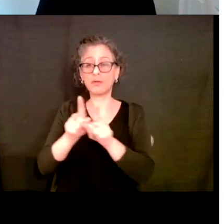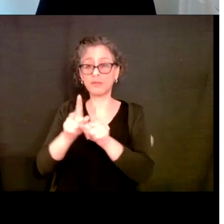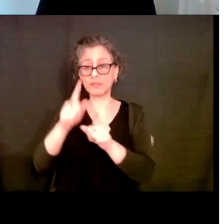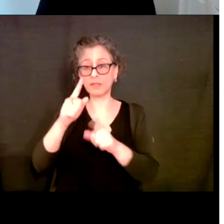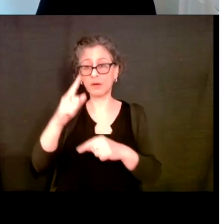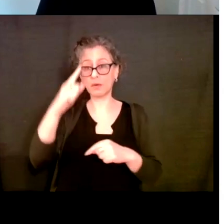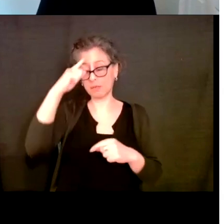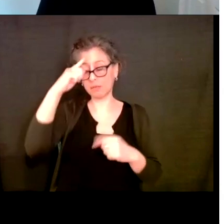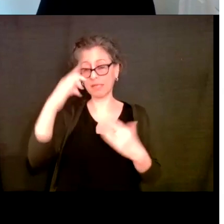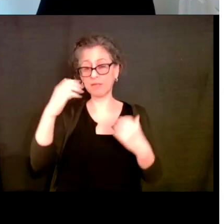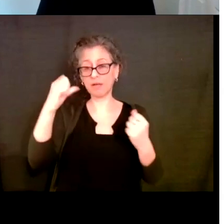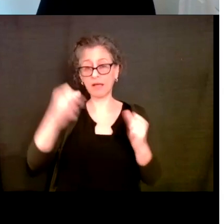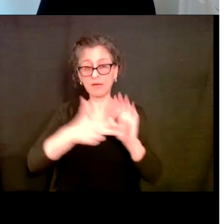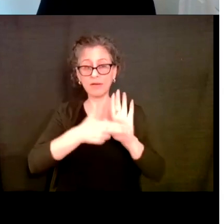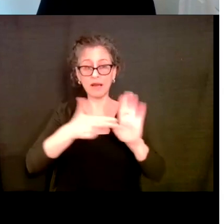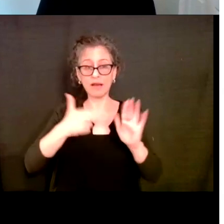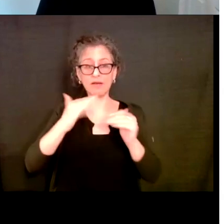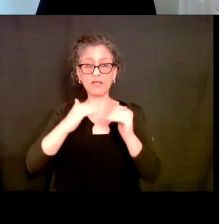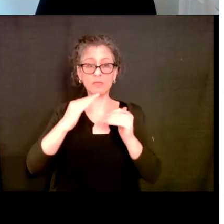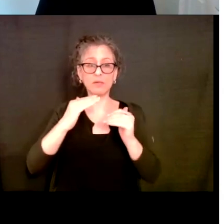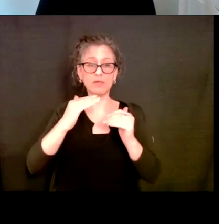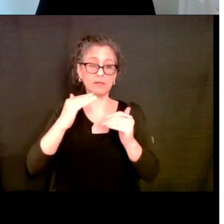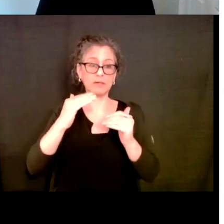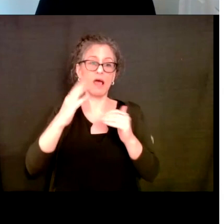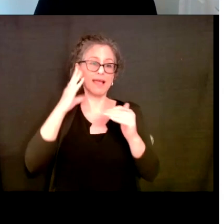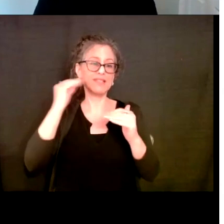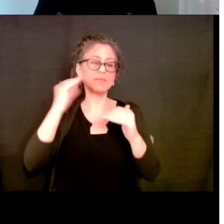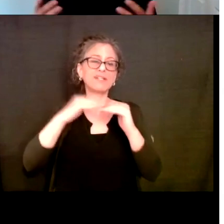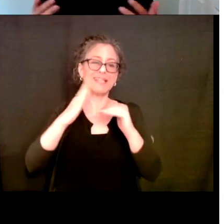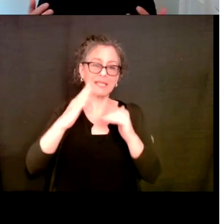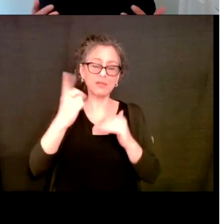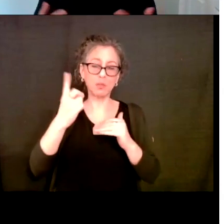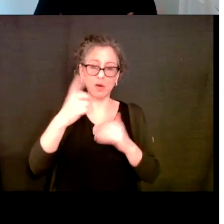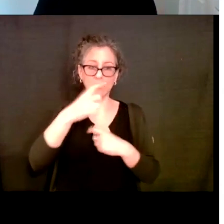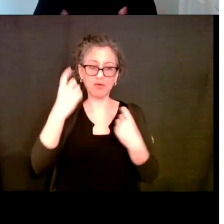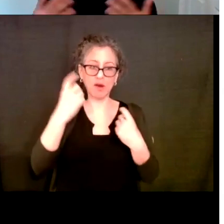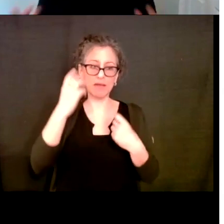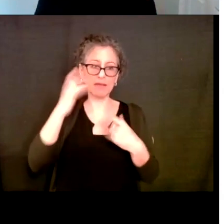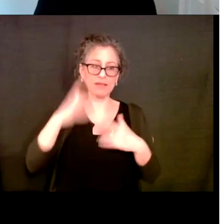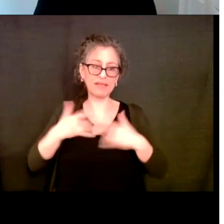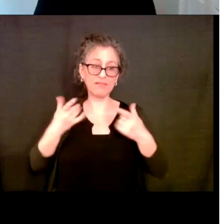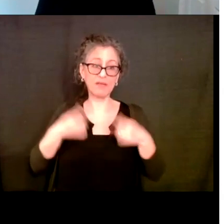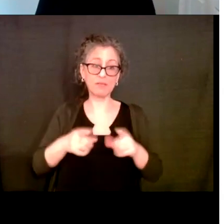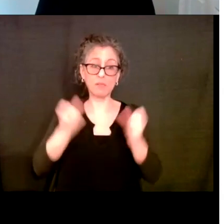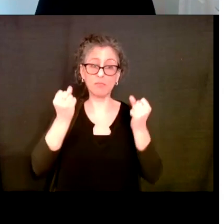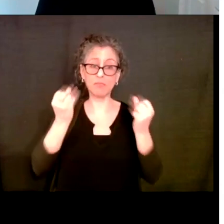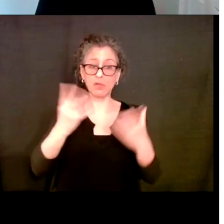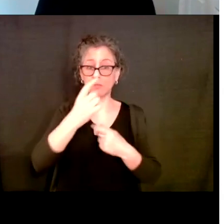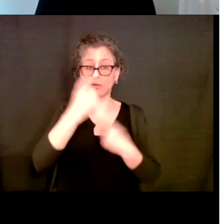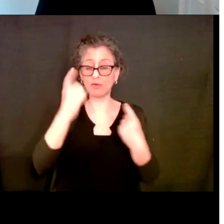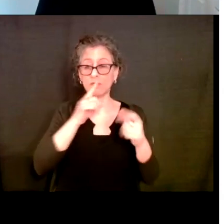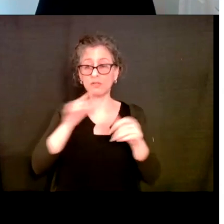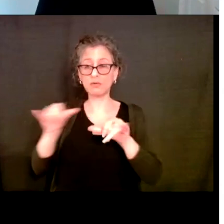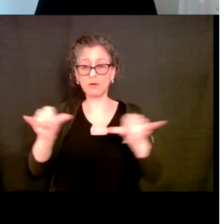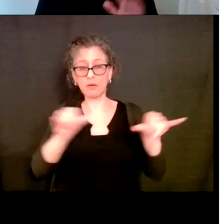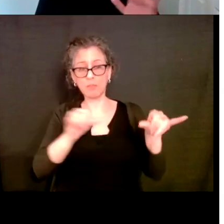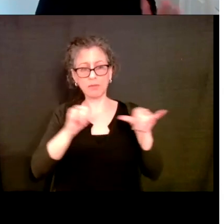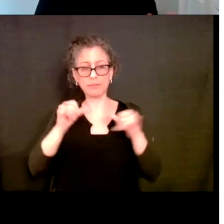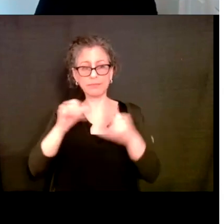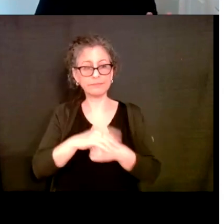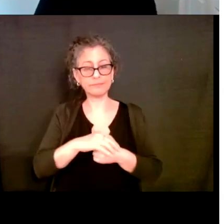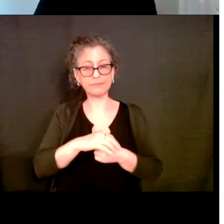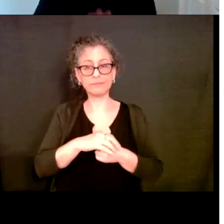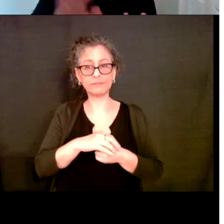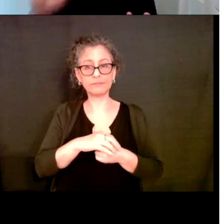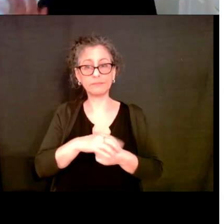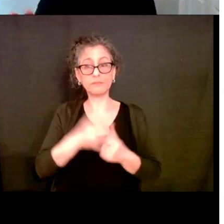diagnoses experience at least one traumatic event. But what we know is that multiple traumas are common. Where there's one